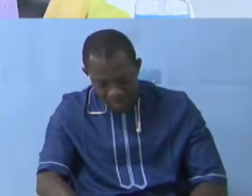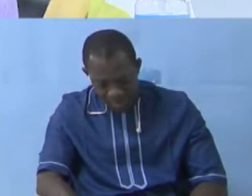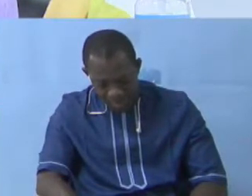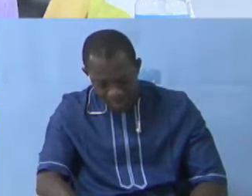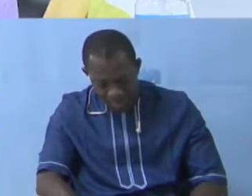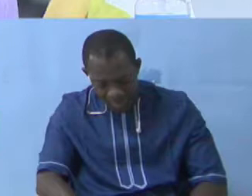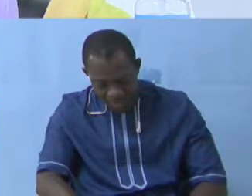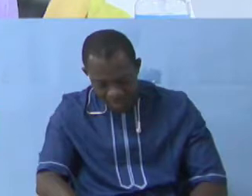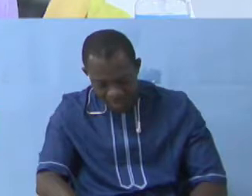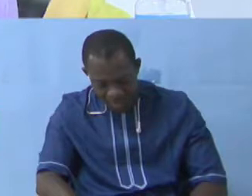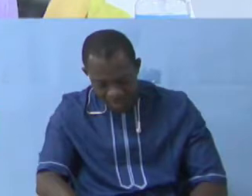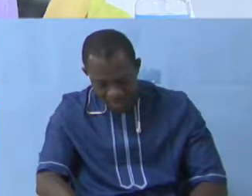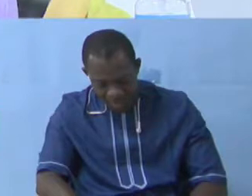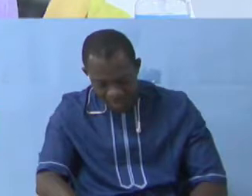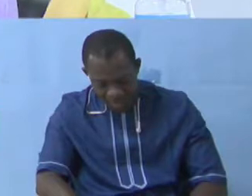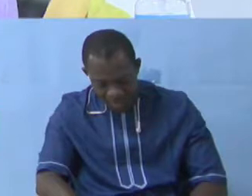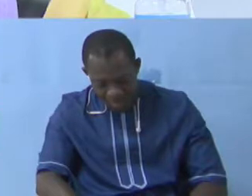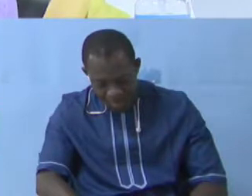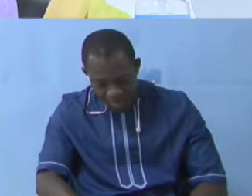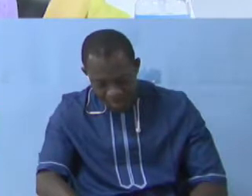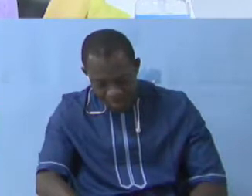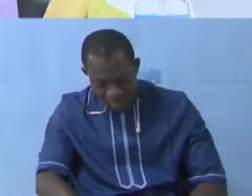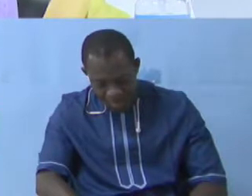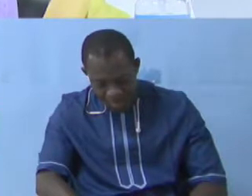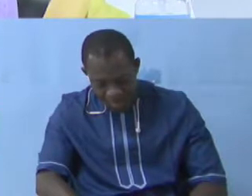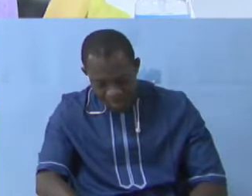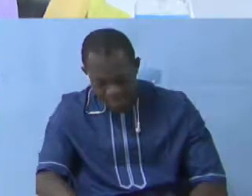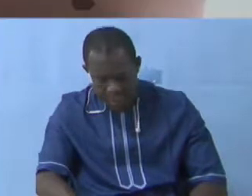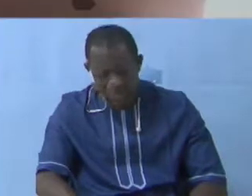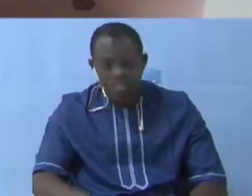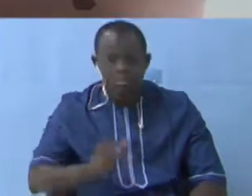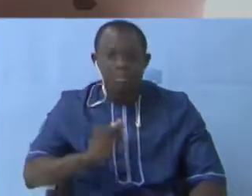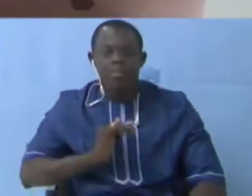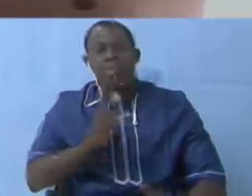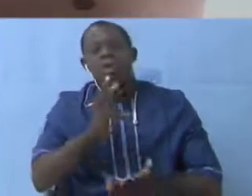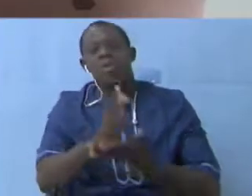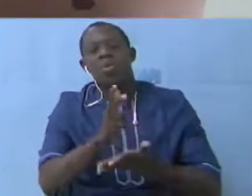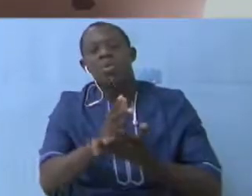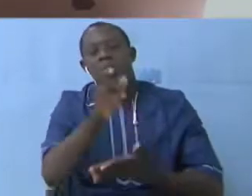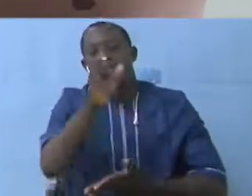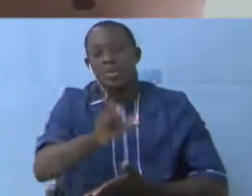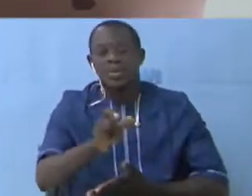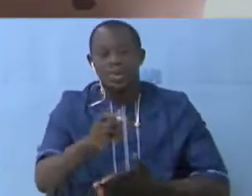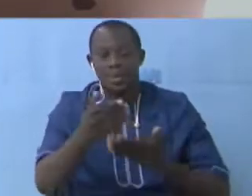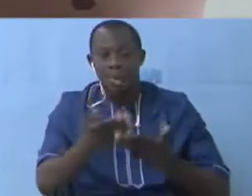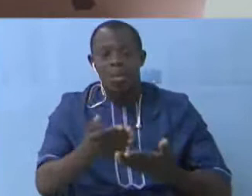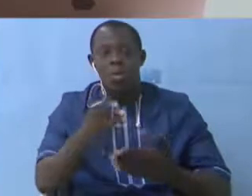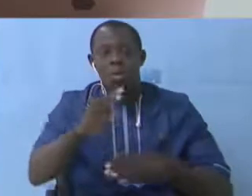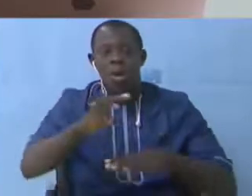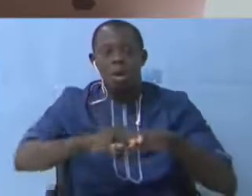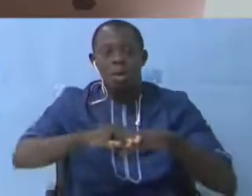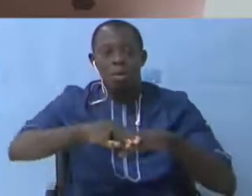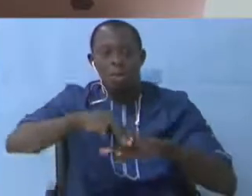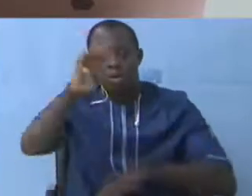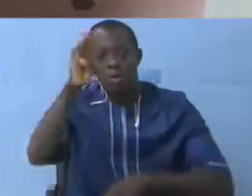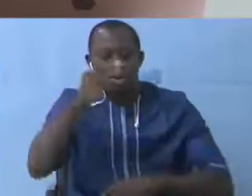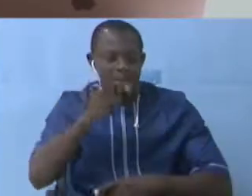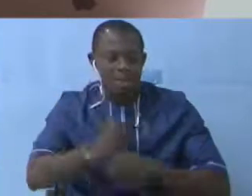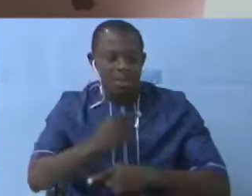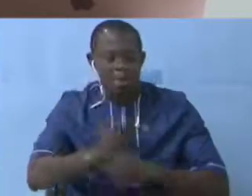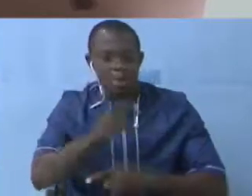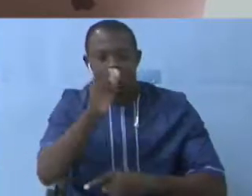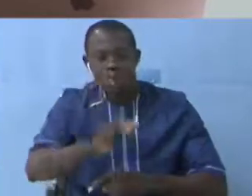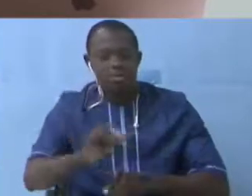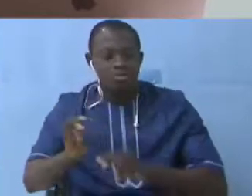bëggee. Madam Witness, but at this time, most Gambians had now relocated to